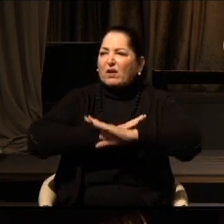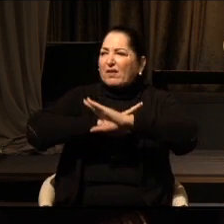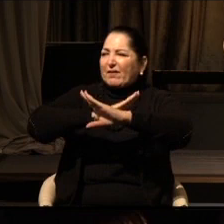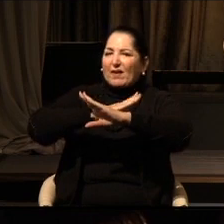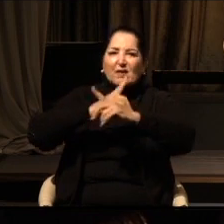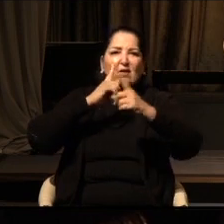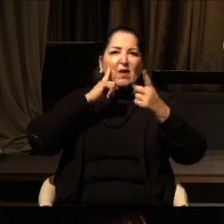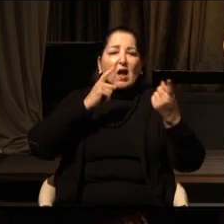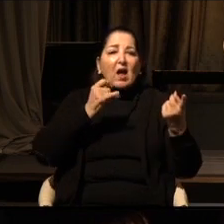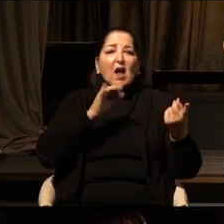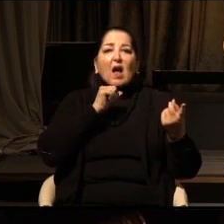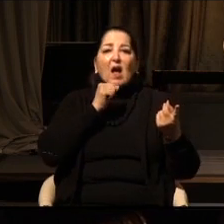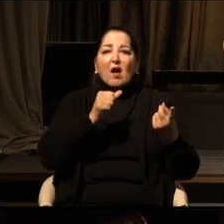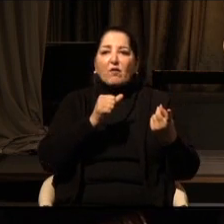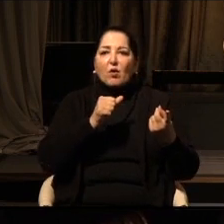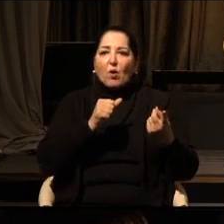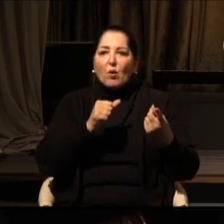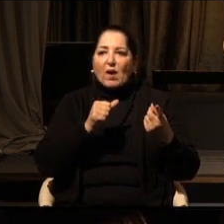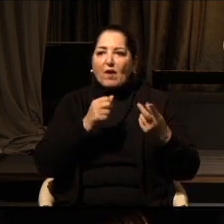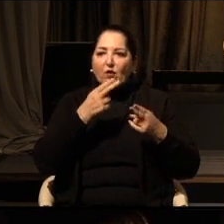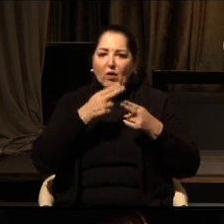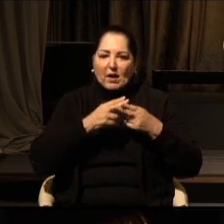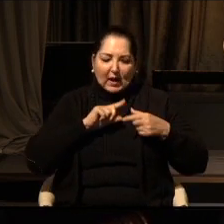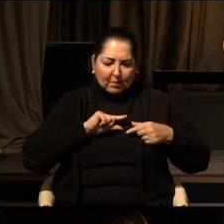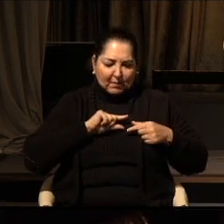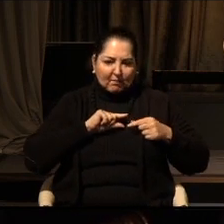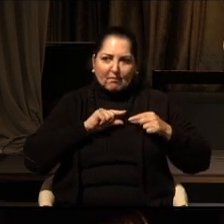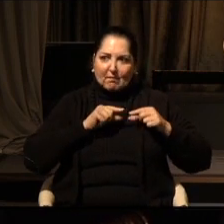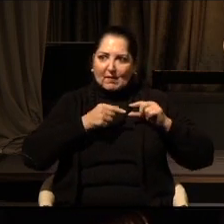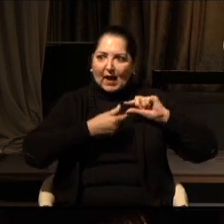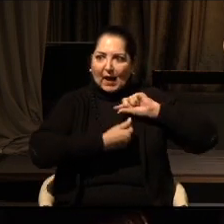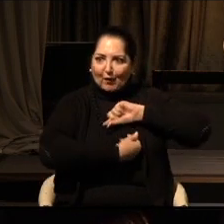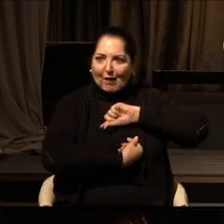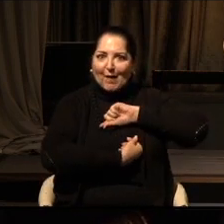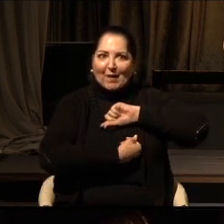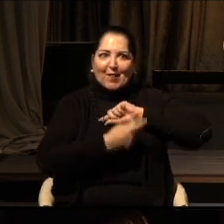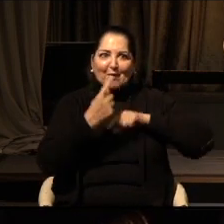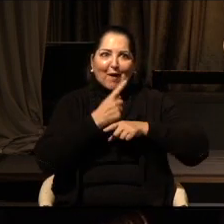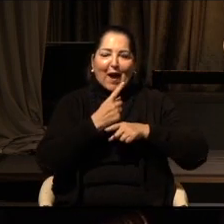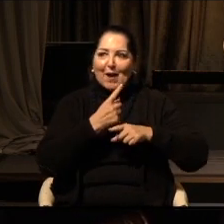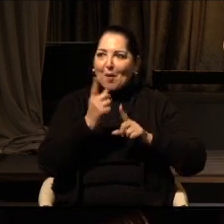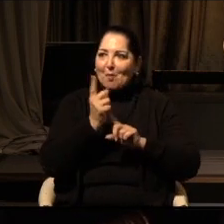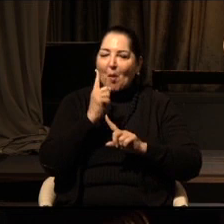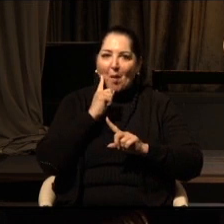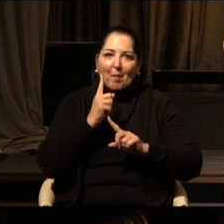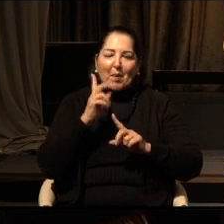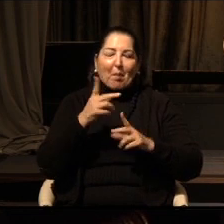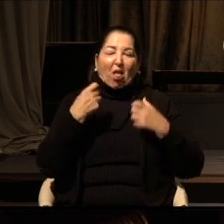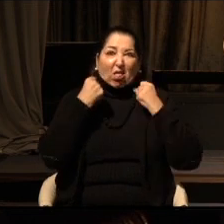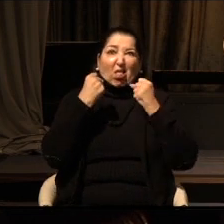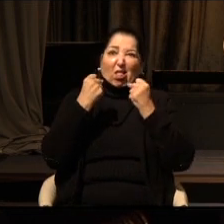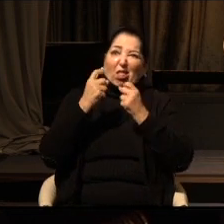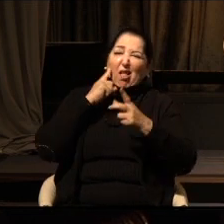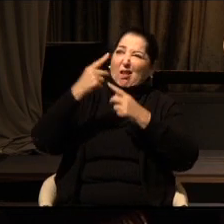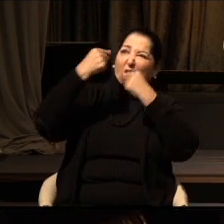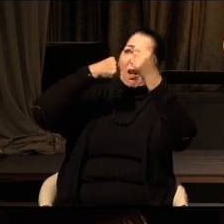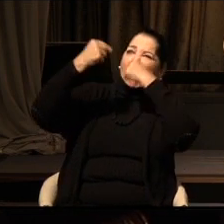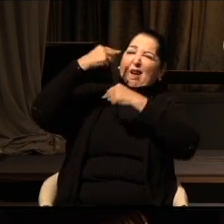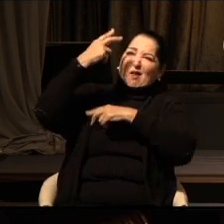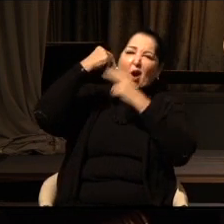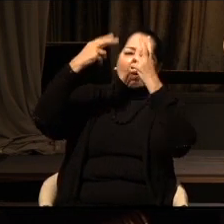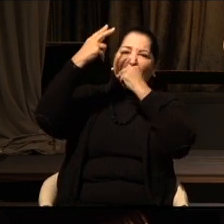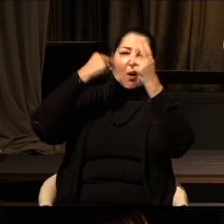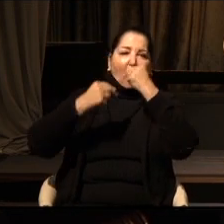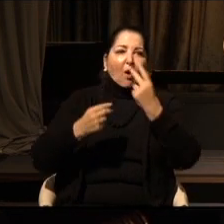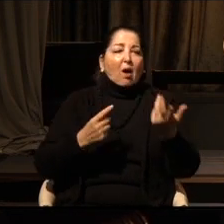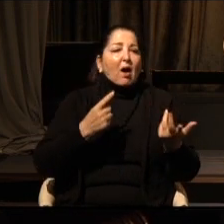if you don't turn your name tag around at the right moment, accosted and grabbed at? How do we get to a place where a no is accepted as a no and